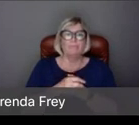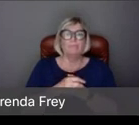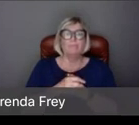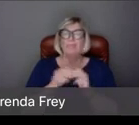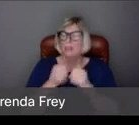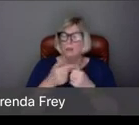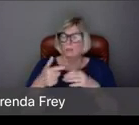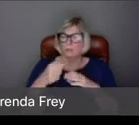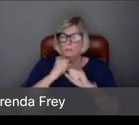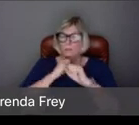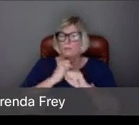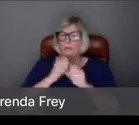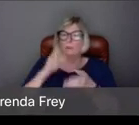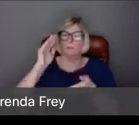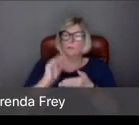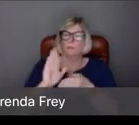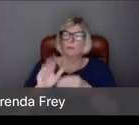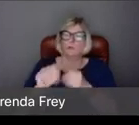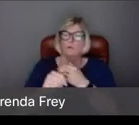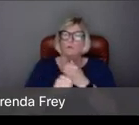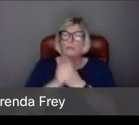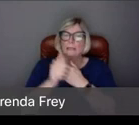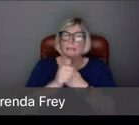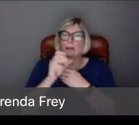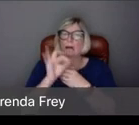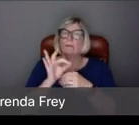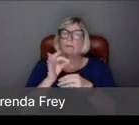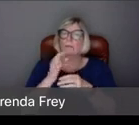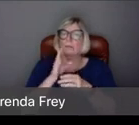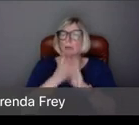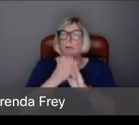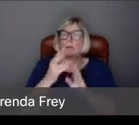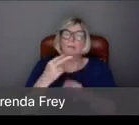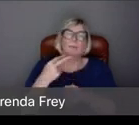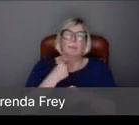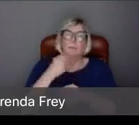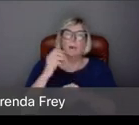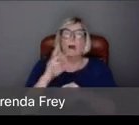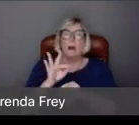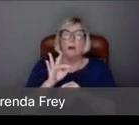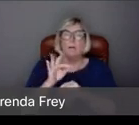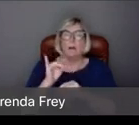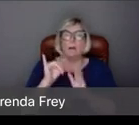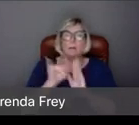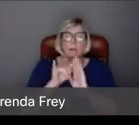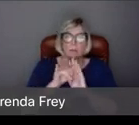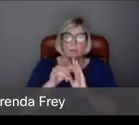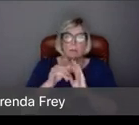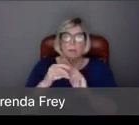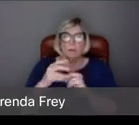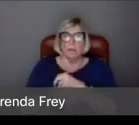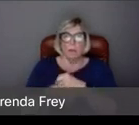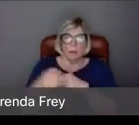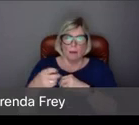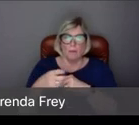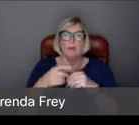So how do you minimize your risk from becoming a victim of identity theft? Well, since it's almost impossible because of all the data breaches that occur, but the